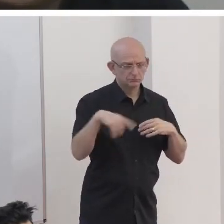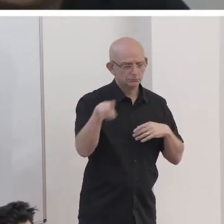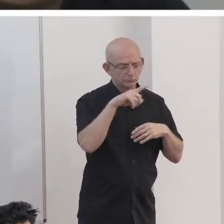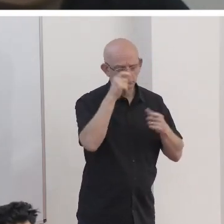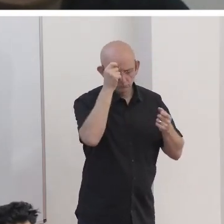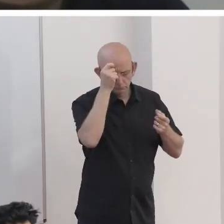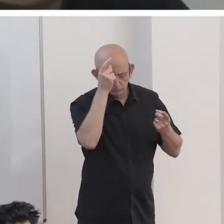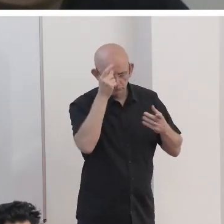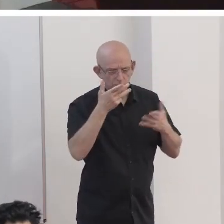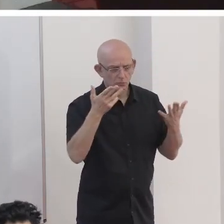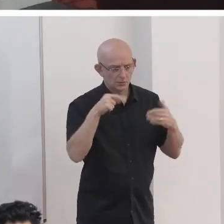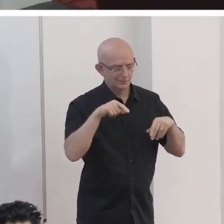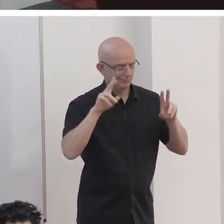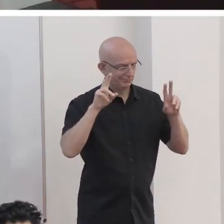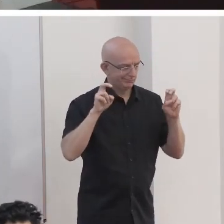Any one of you?